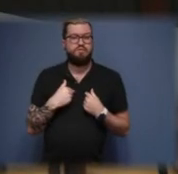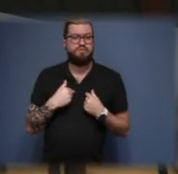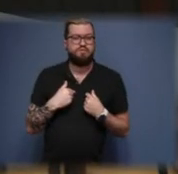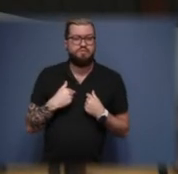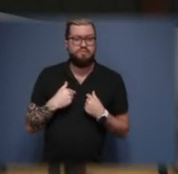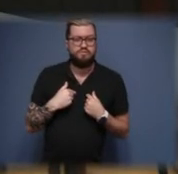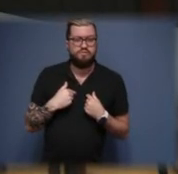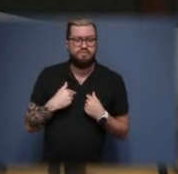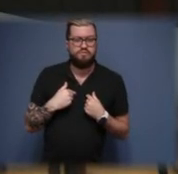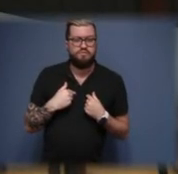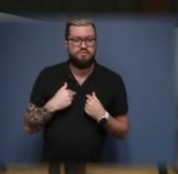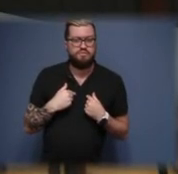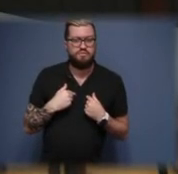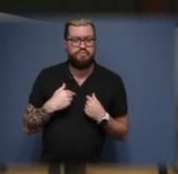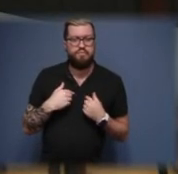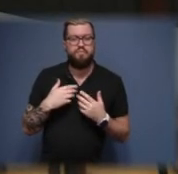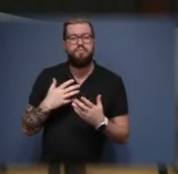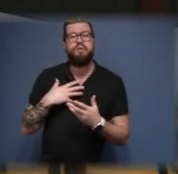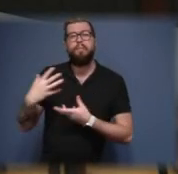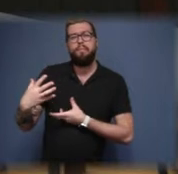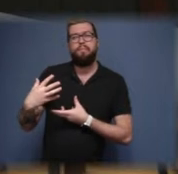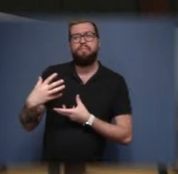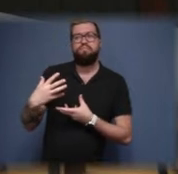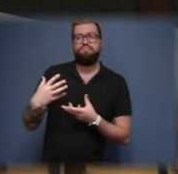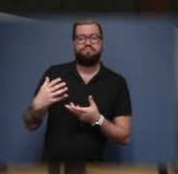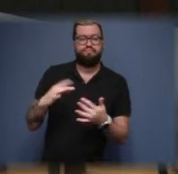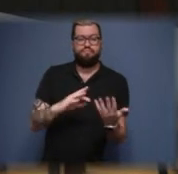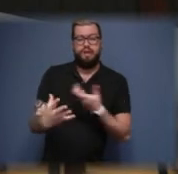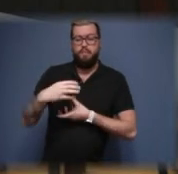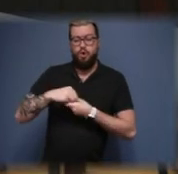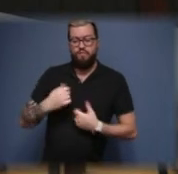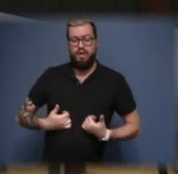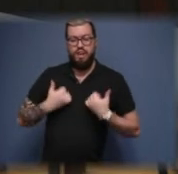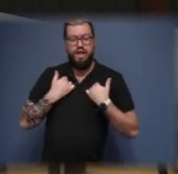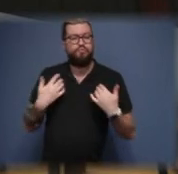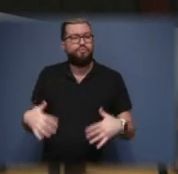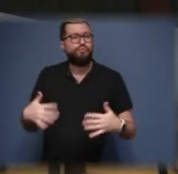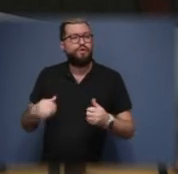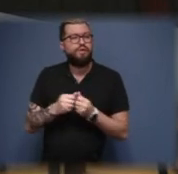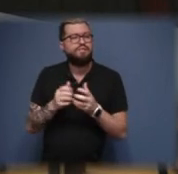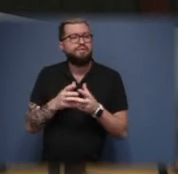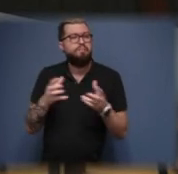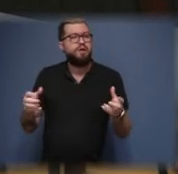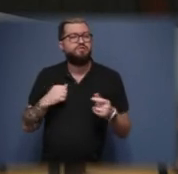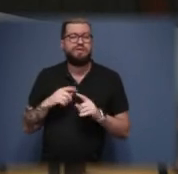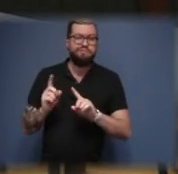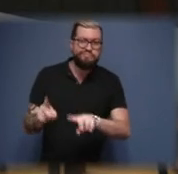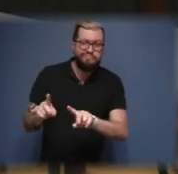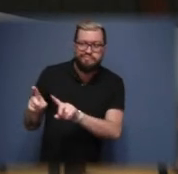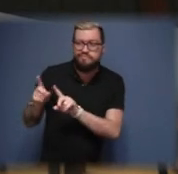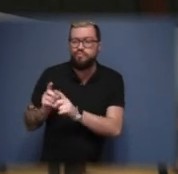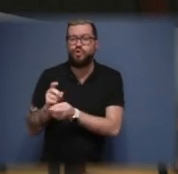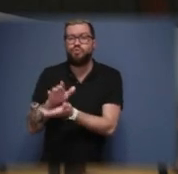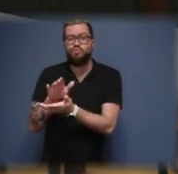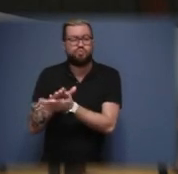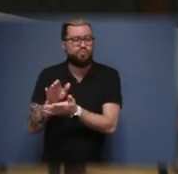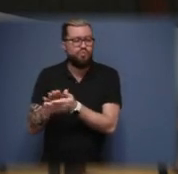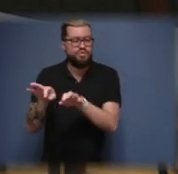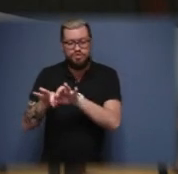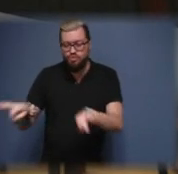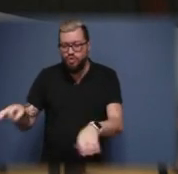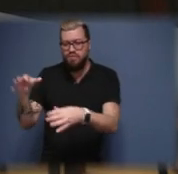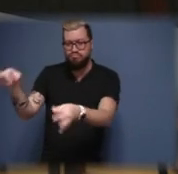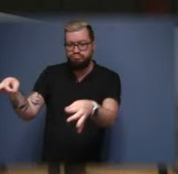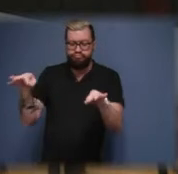they become a part of my life, you know? And as much as I went to school and got a degree and stuff, I still stuck